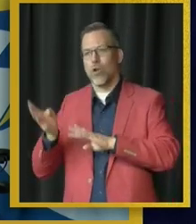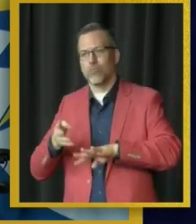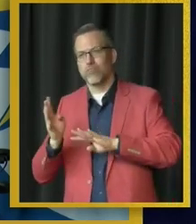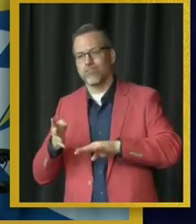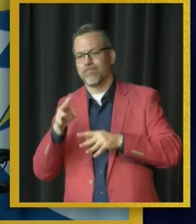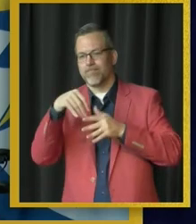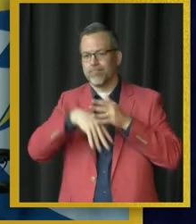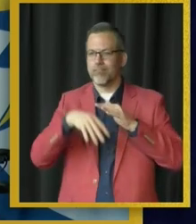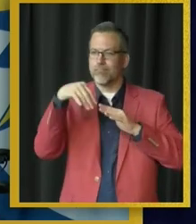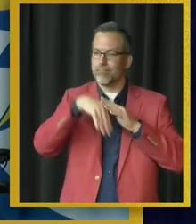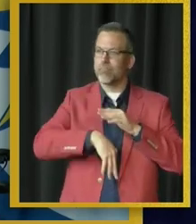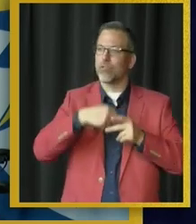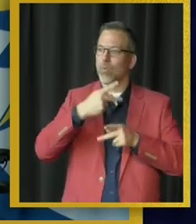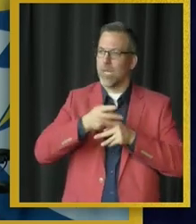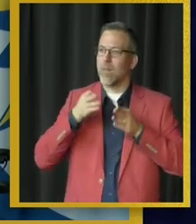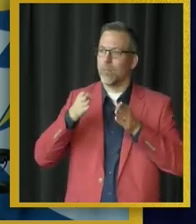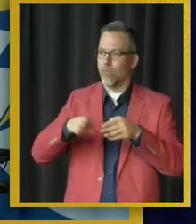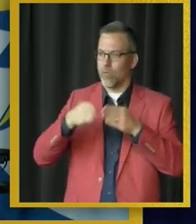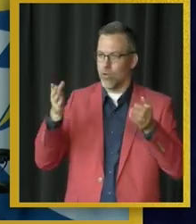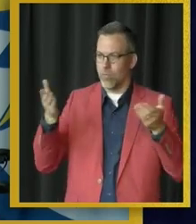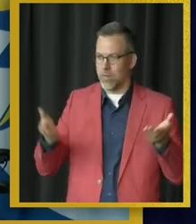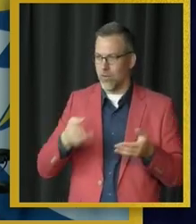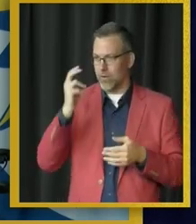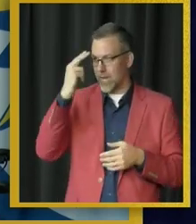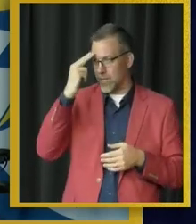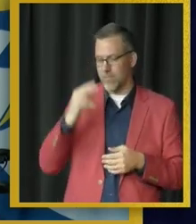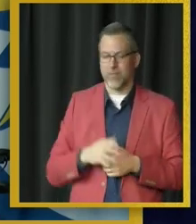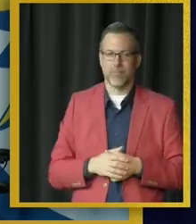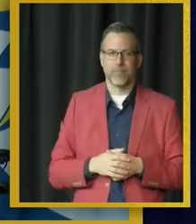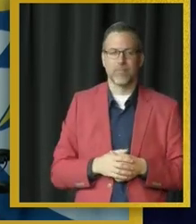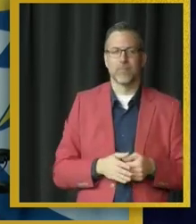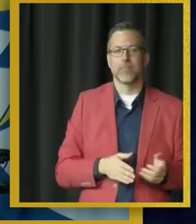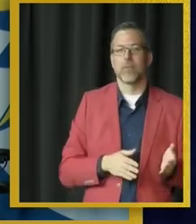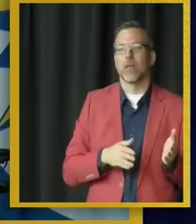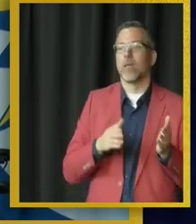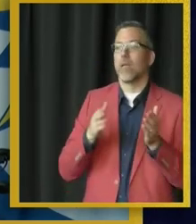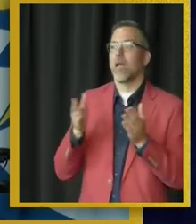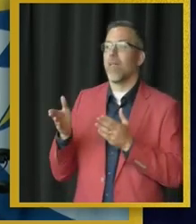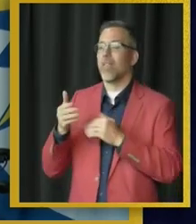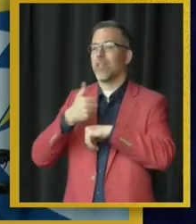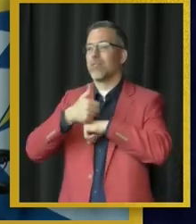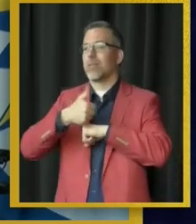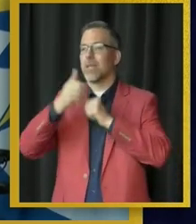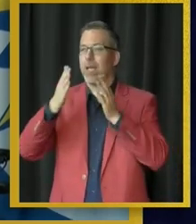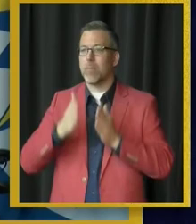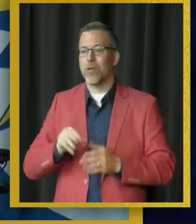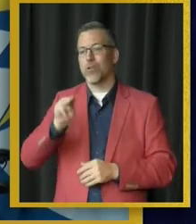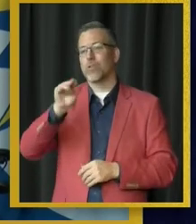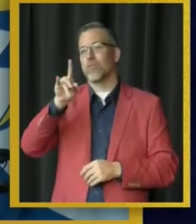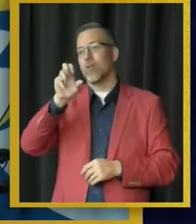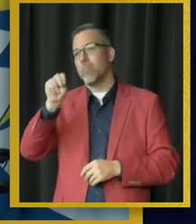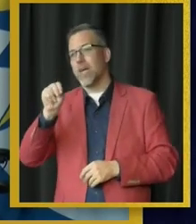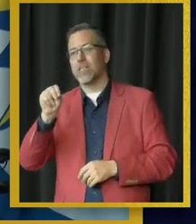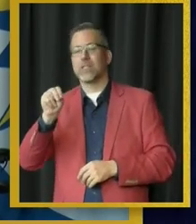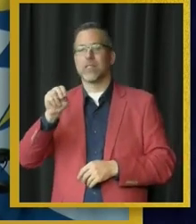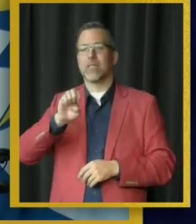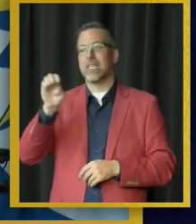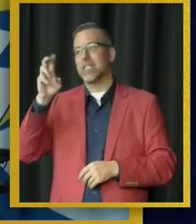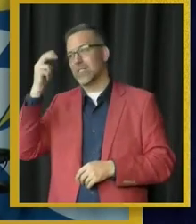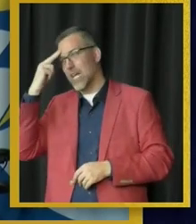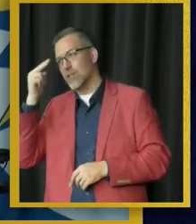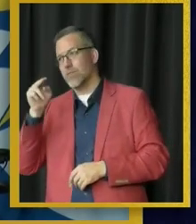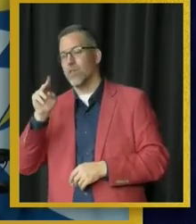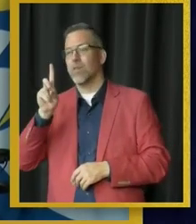open here in Nashville. And then commuters on WeGo bus routes from Madison to East Nashville, White's Creek, Dickerson